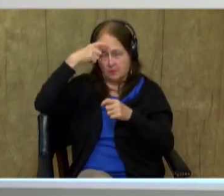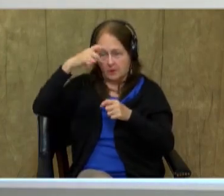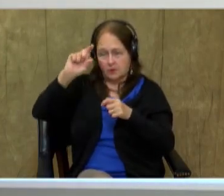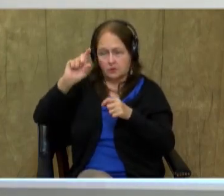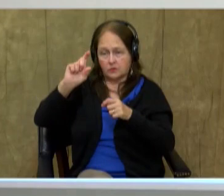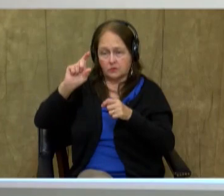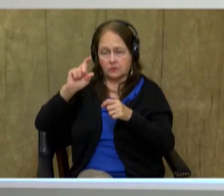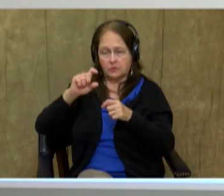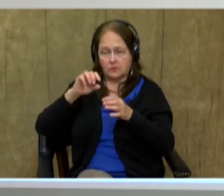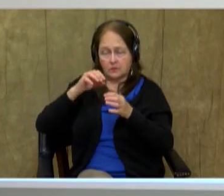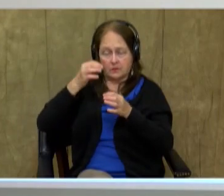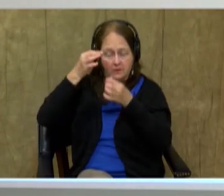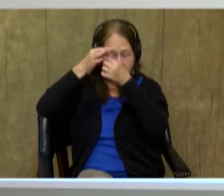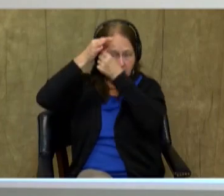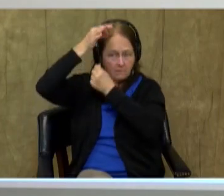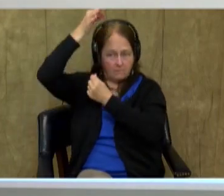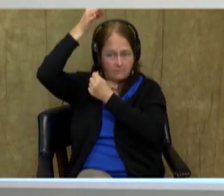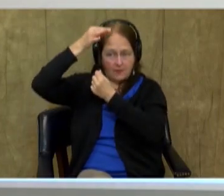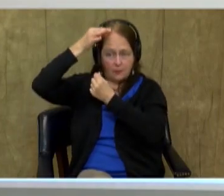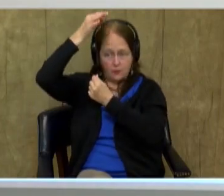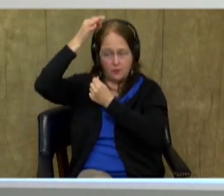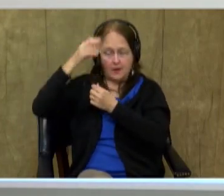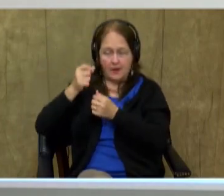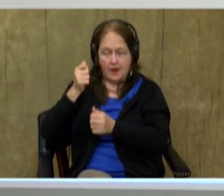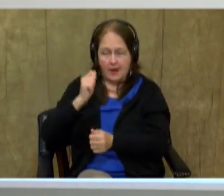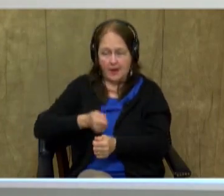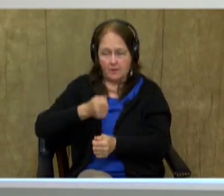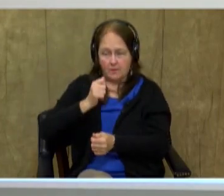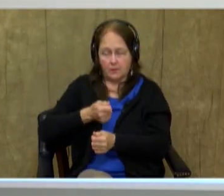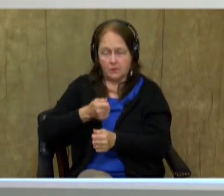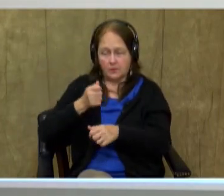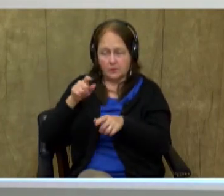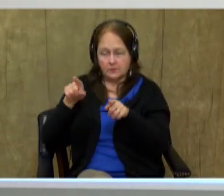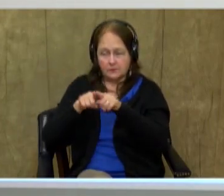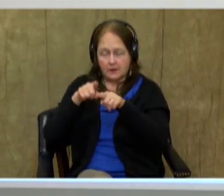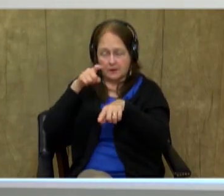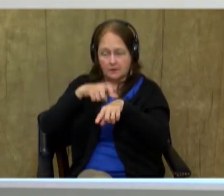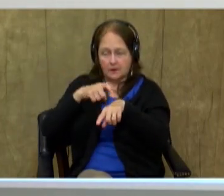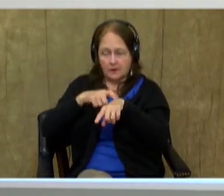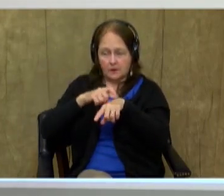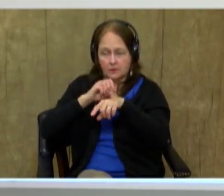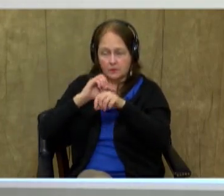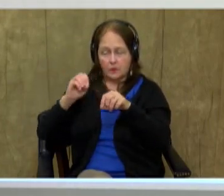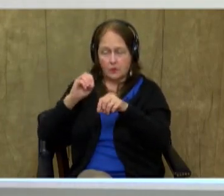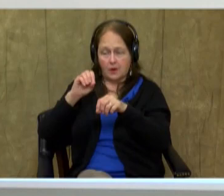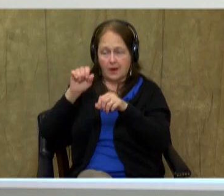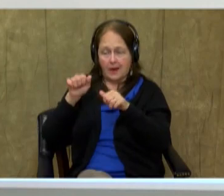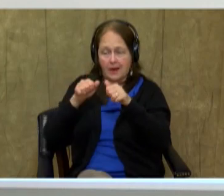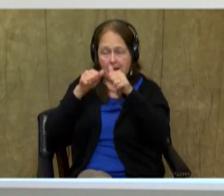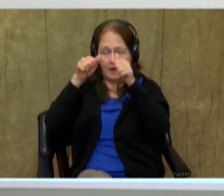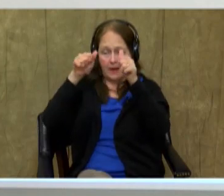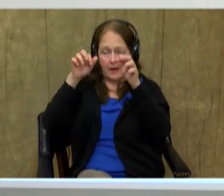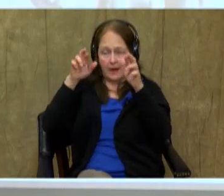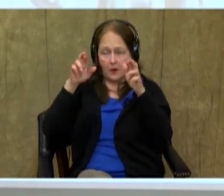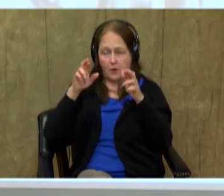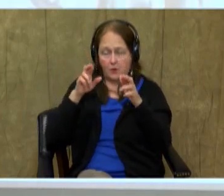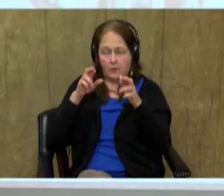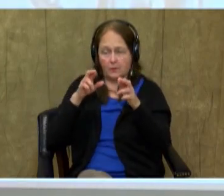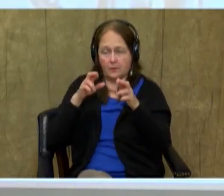he drops a feather and a hammer to see if they're going to land at the same time with no air friction. So great little video.